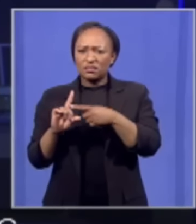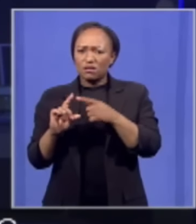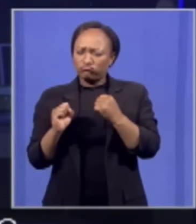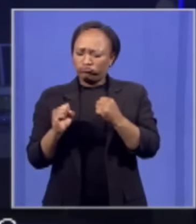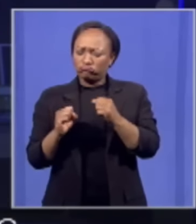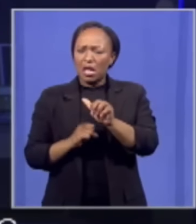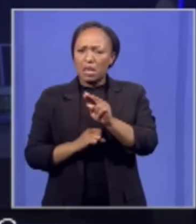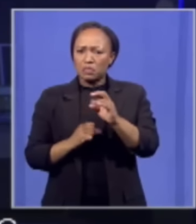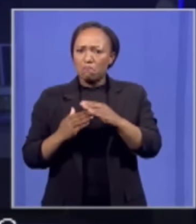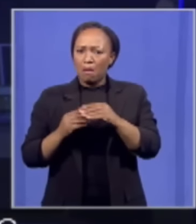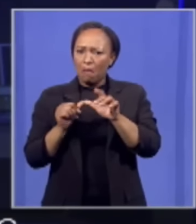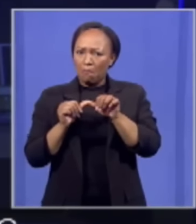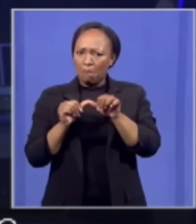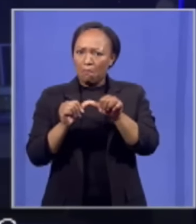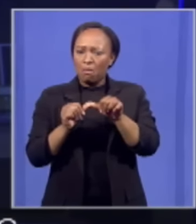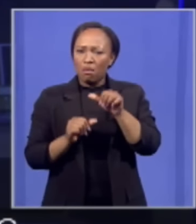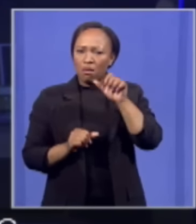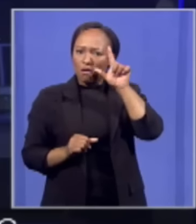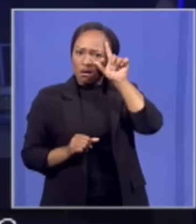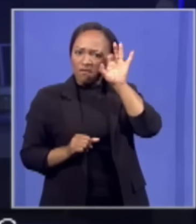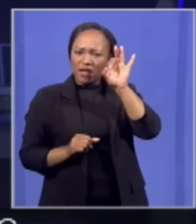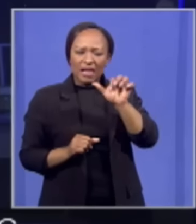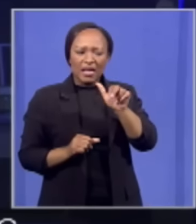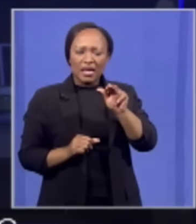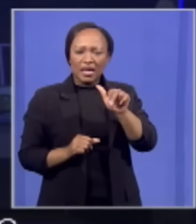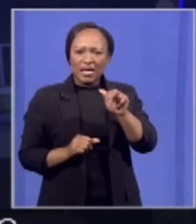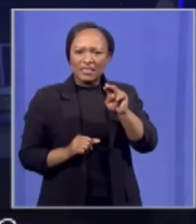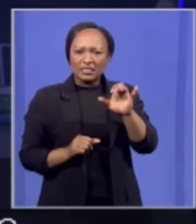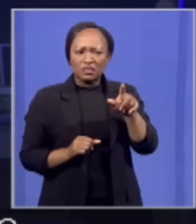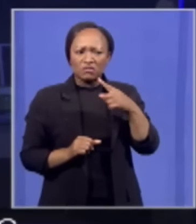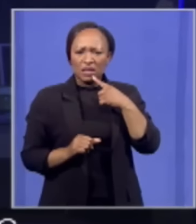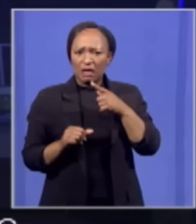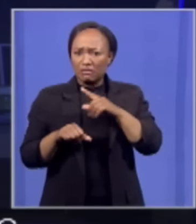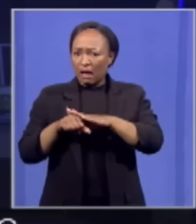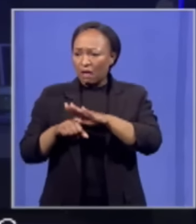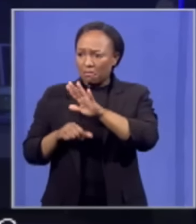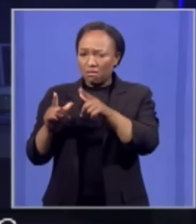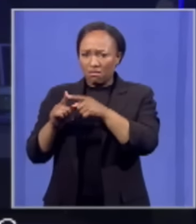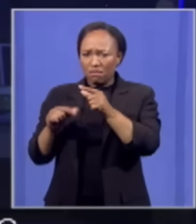wa ANC fikileng balula tsa hore botho ba hae bo felletswe ke nako di ne di sa hlokehe.